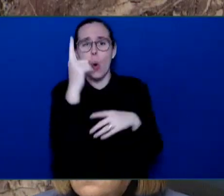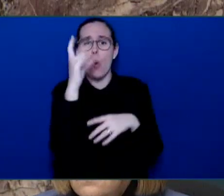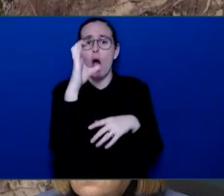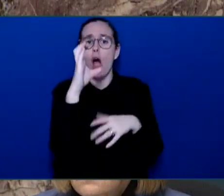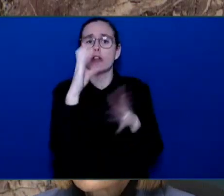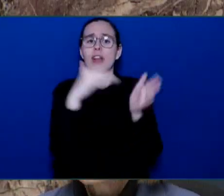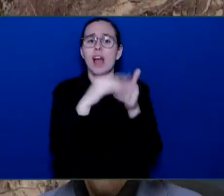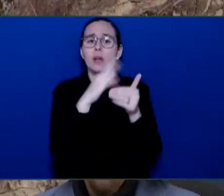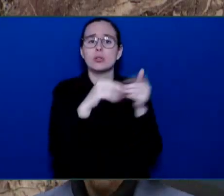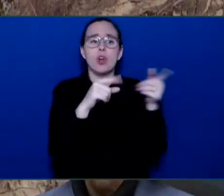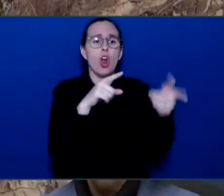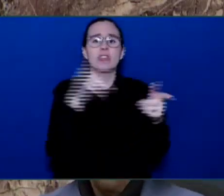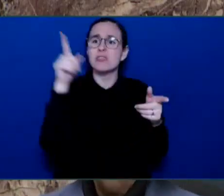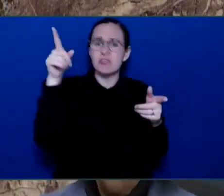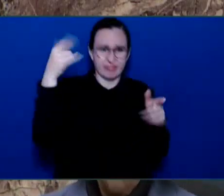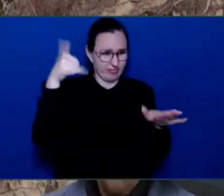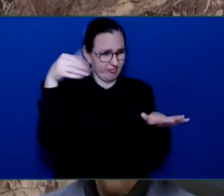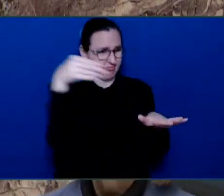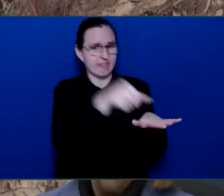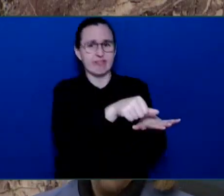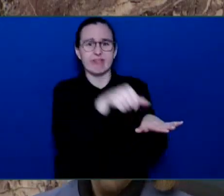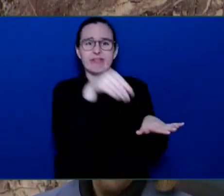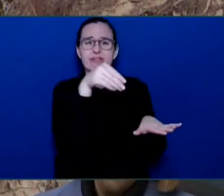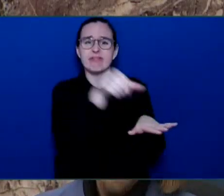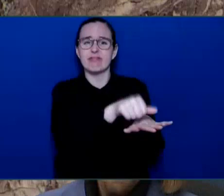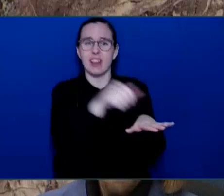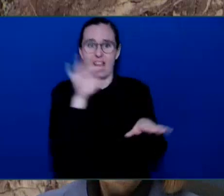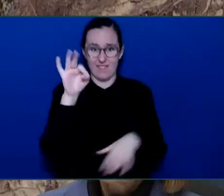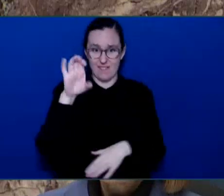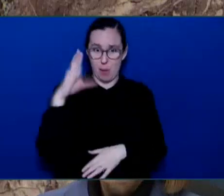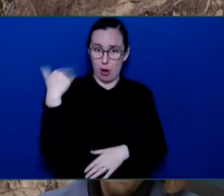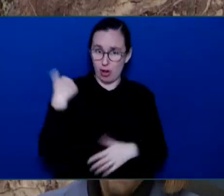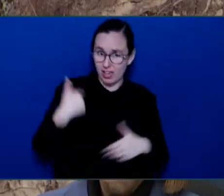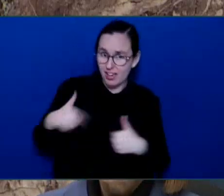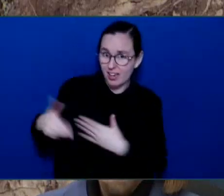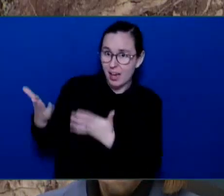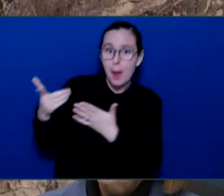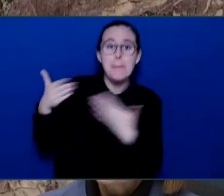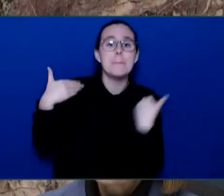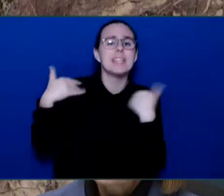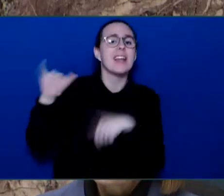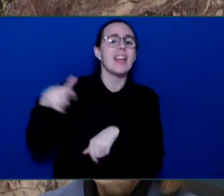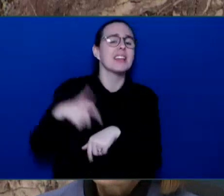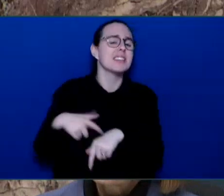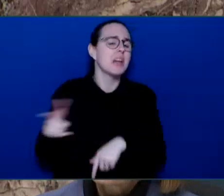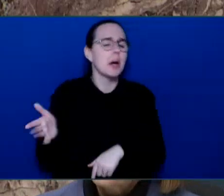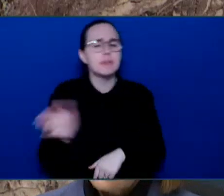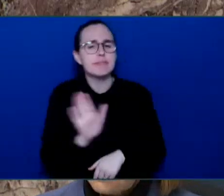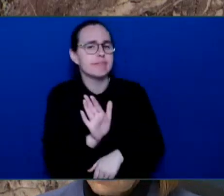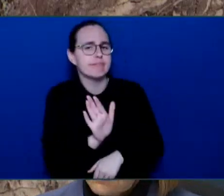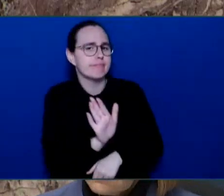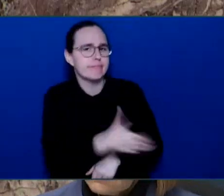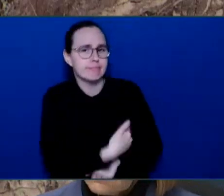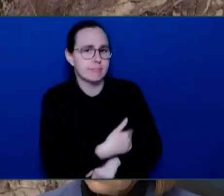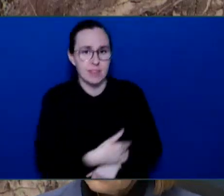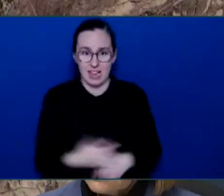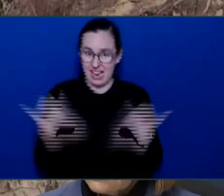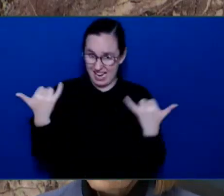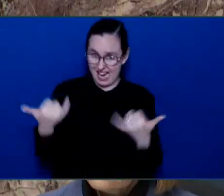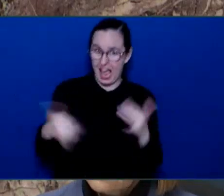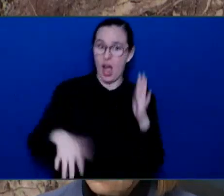raised this issue, the minister dismissed it then. And now we learn that this individual has been paid